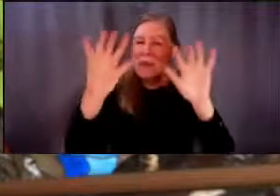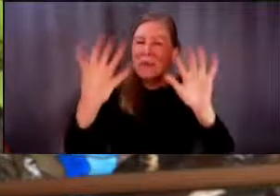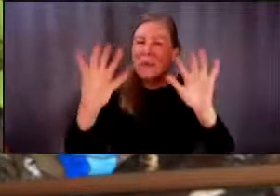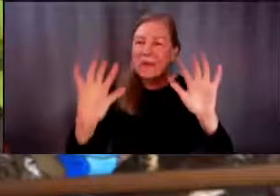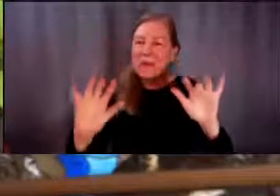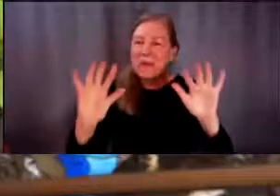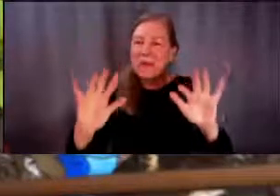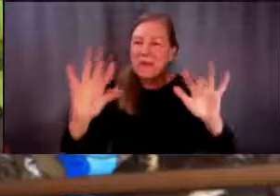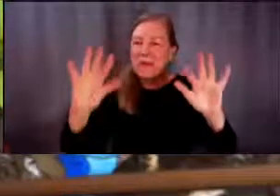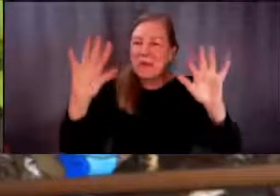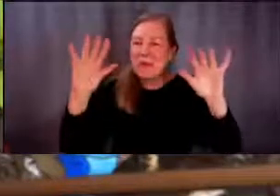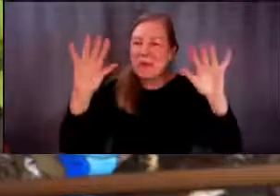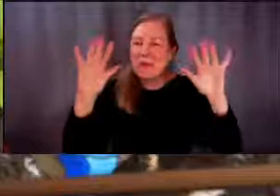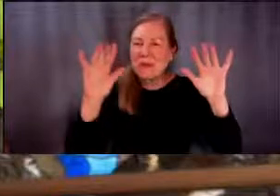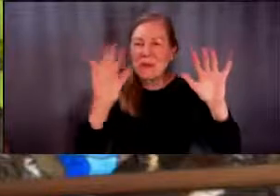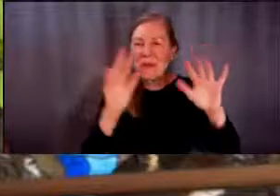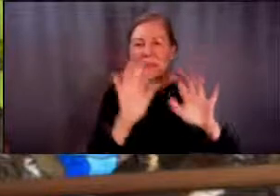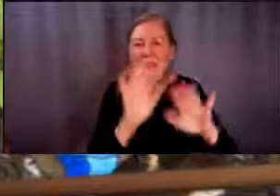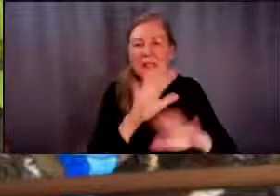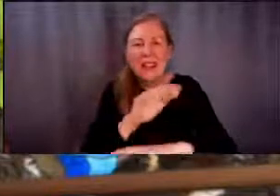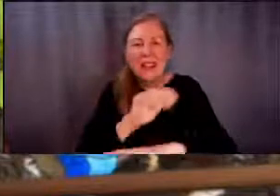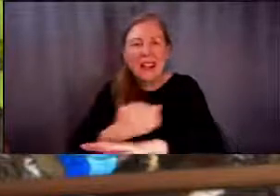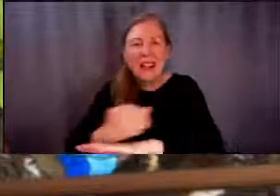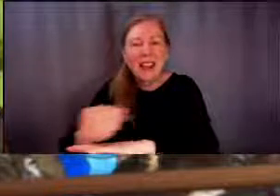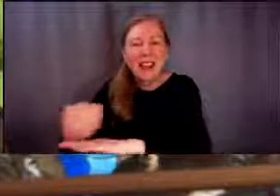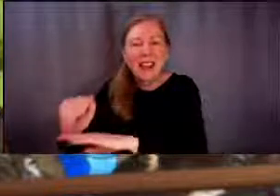Paint your palette blue and gray.